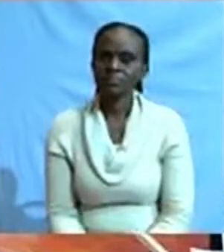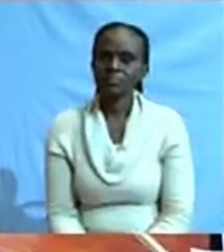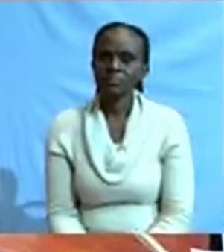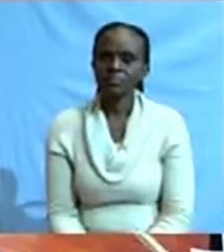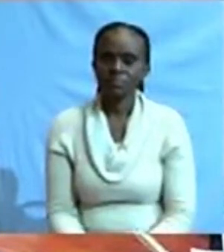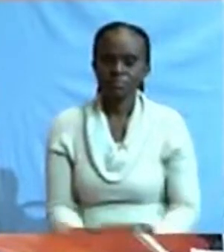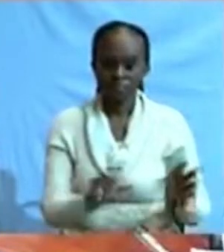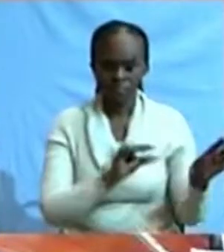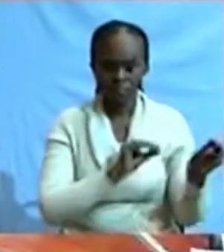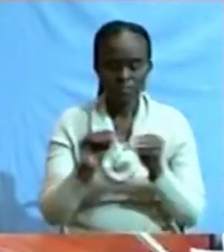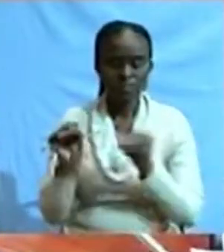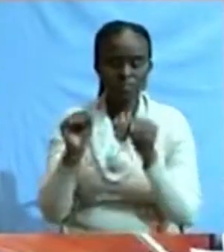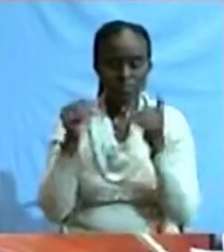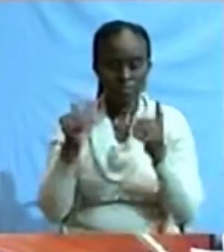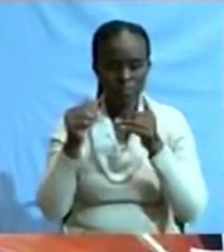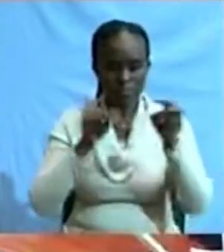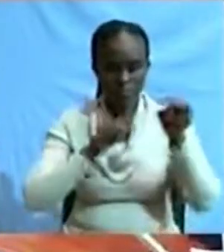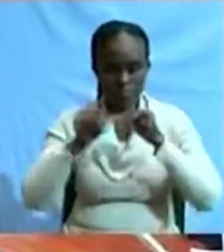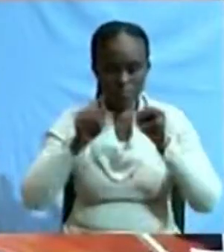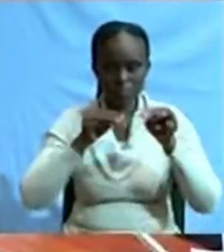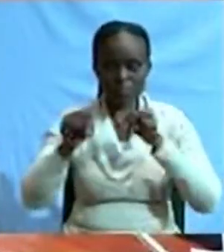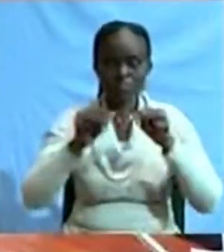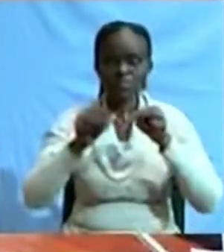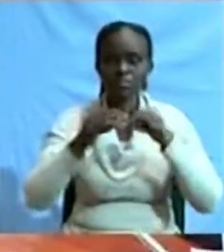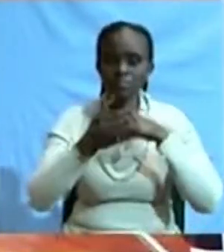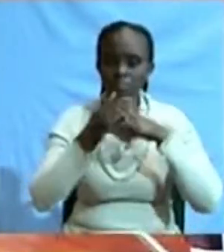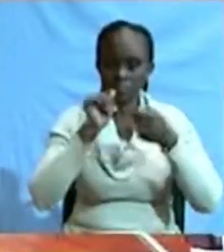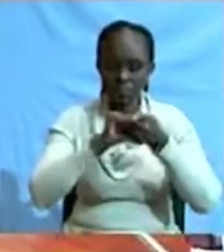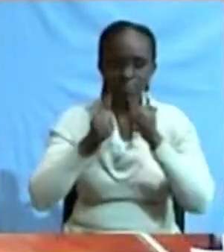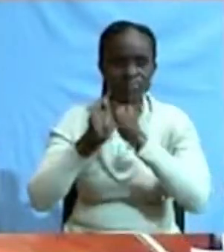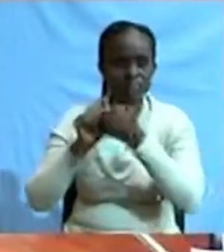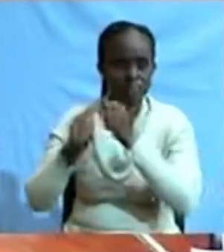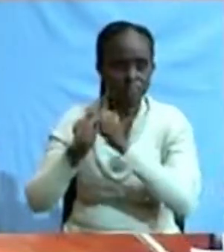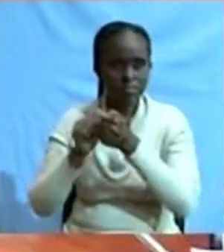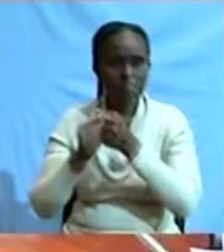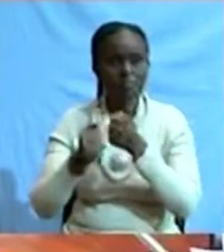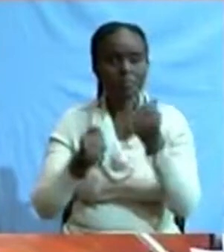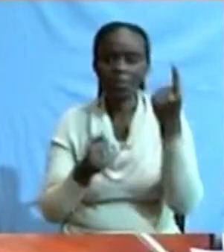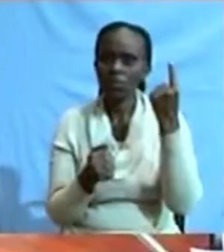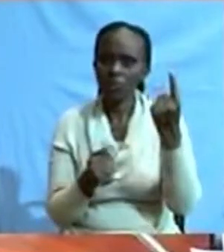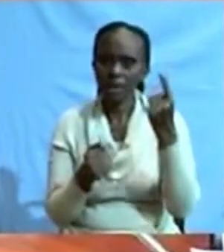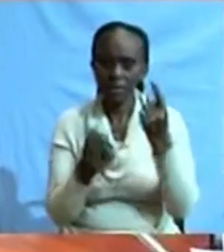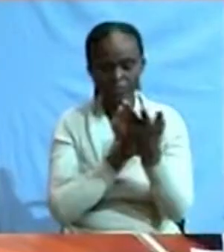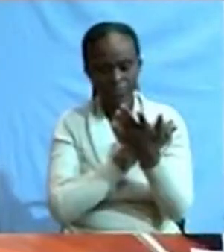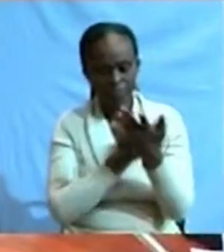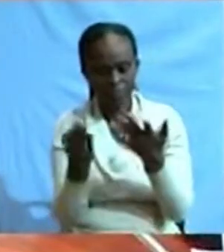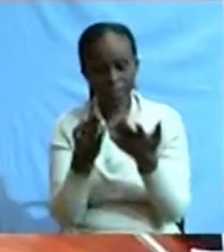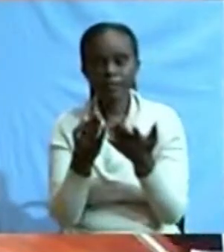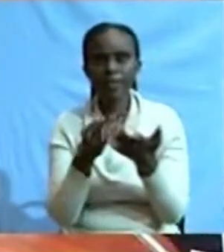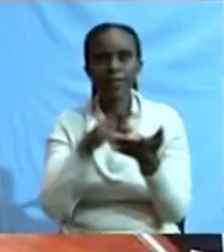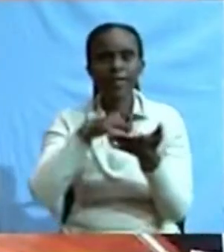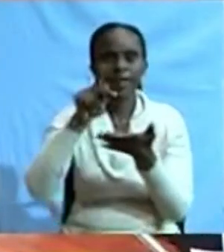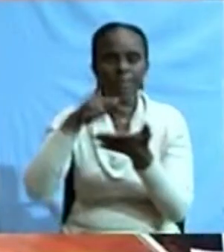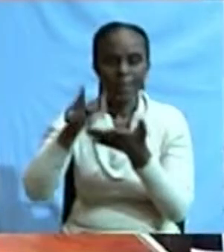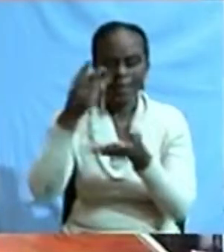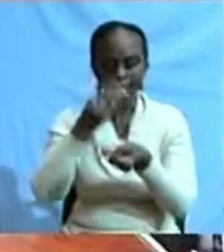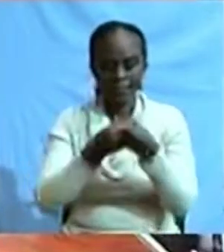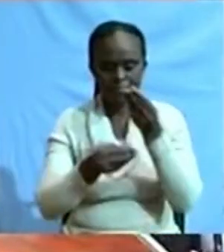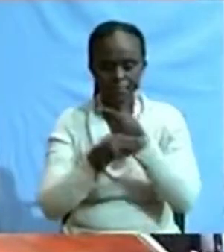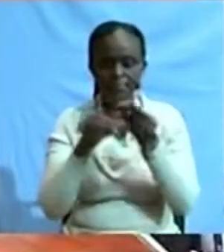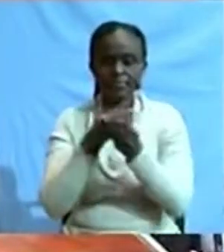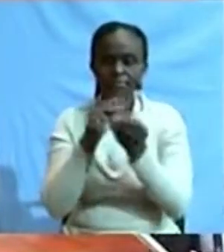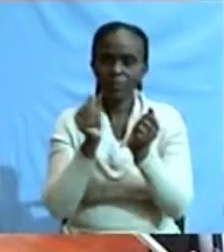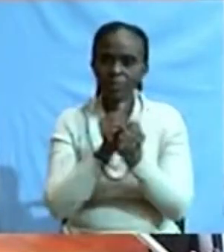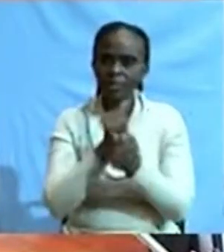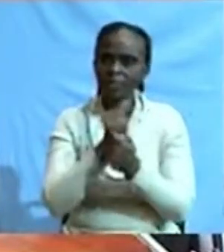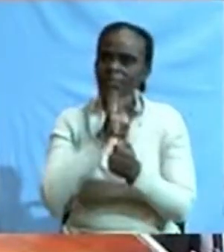I'll move to management of liabilities. 1. Failure to remit statutory and other